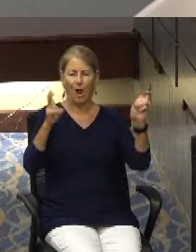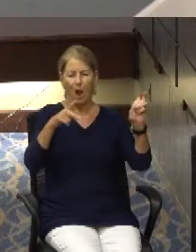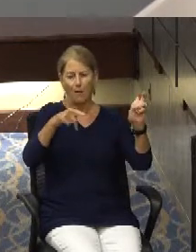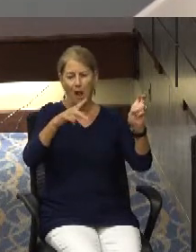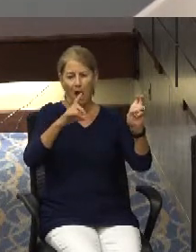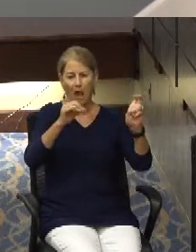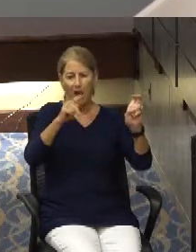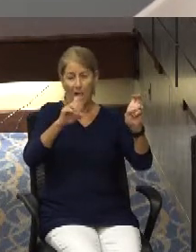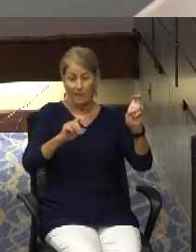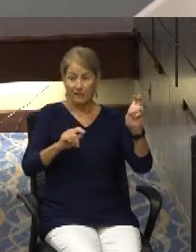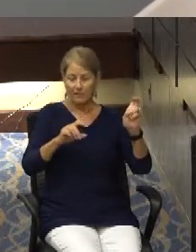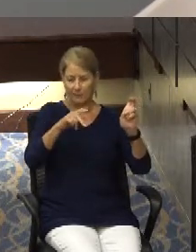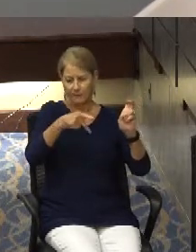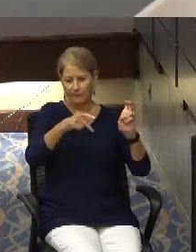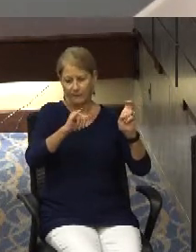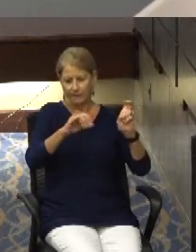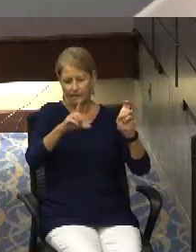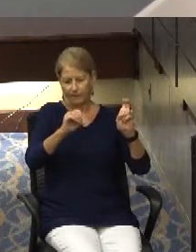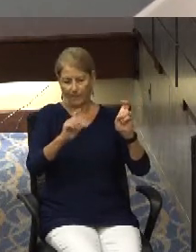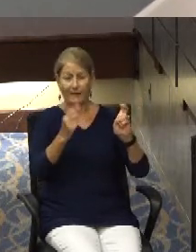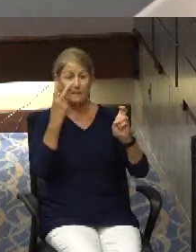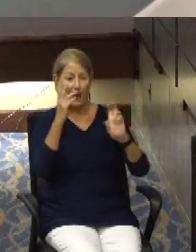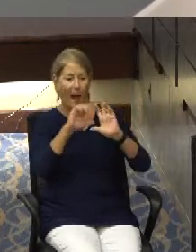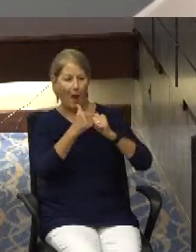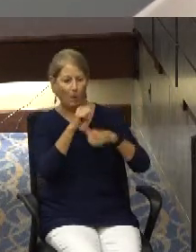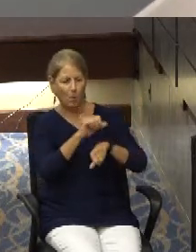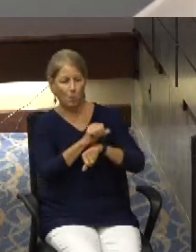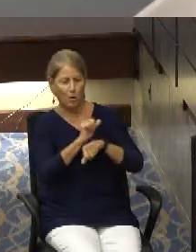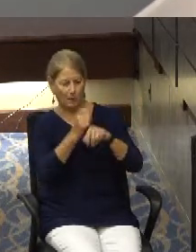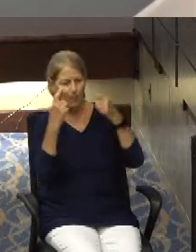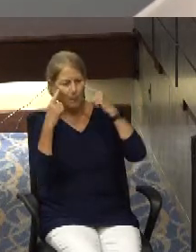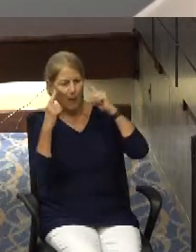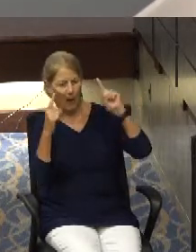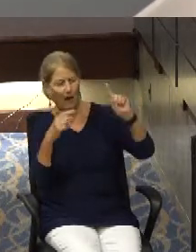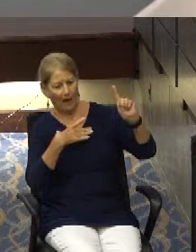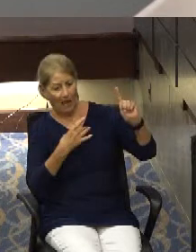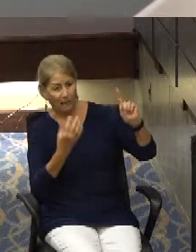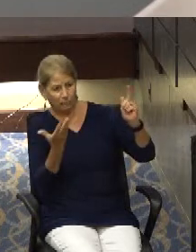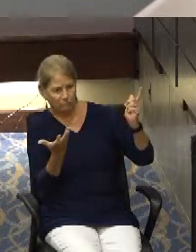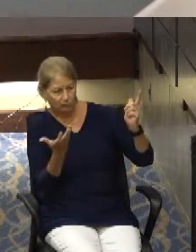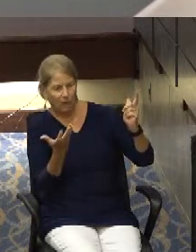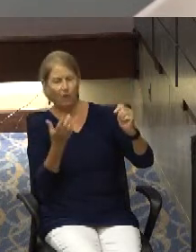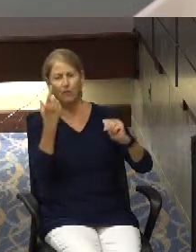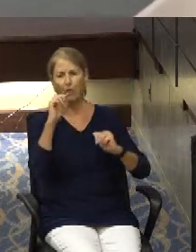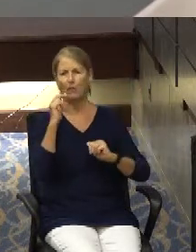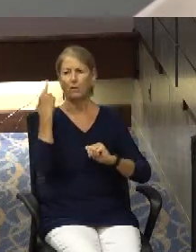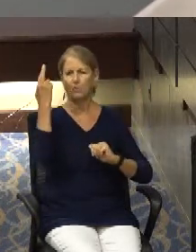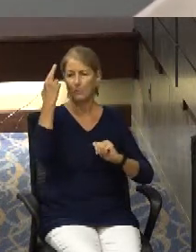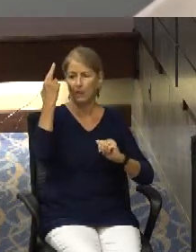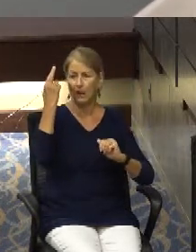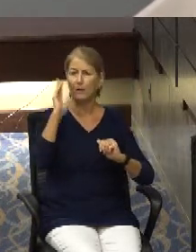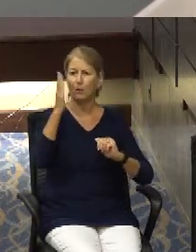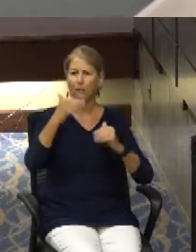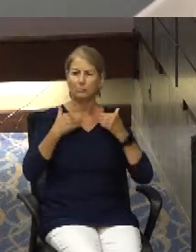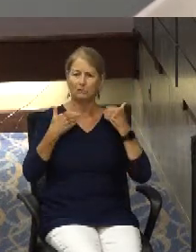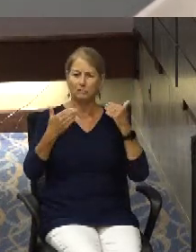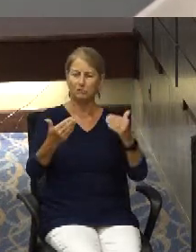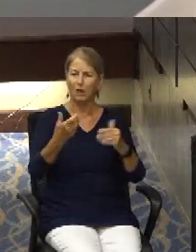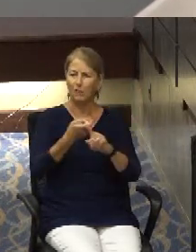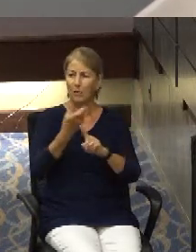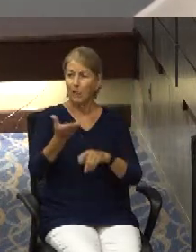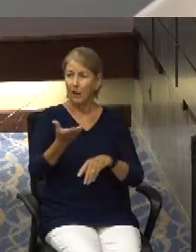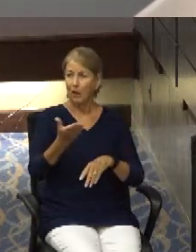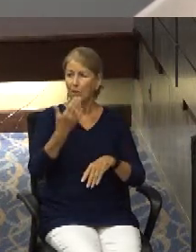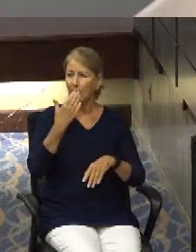how it Sure. works and do we like it Sure. for our purposes, and we'll go from there. Awesome. Thank you. Thanks,